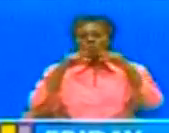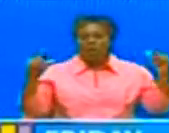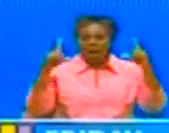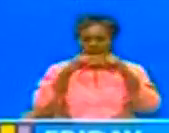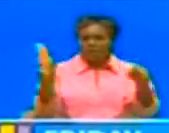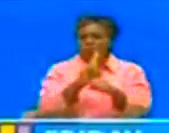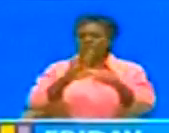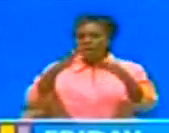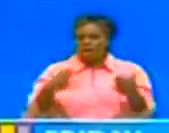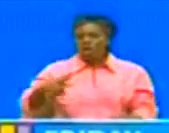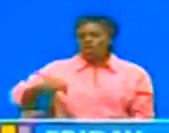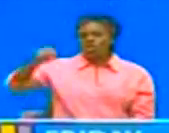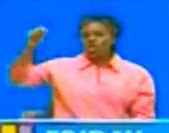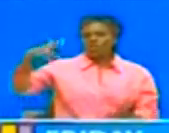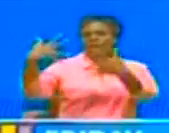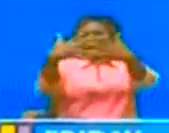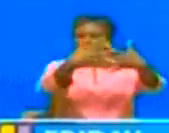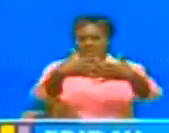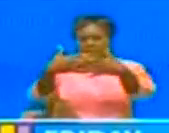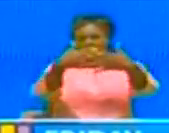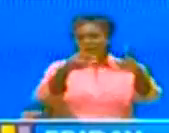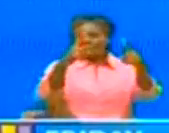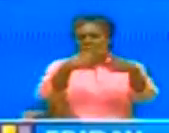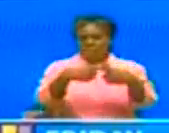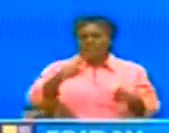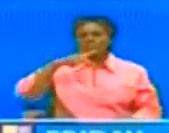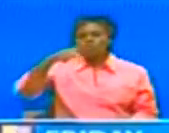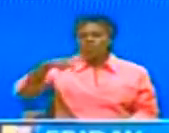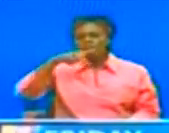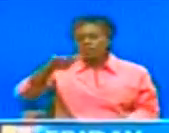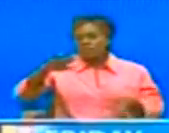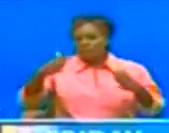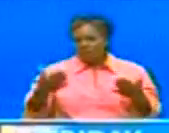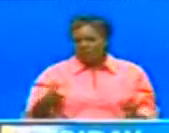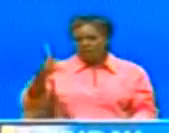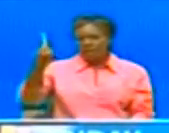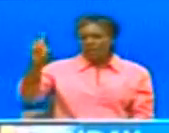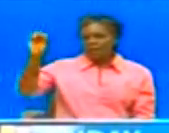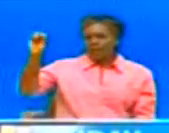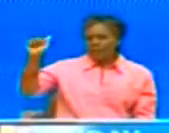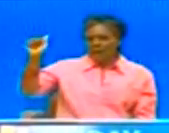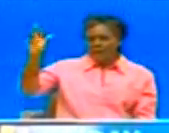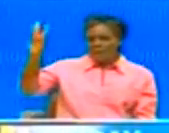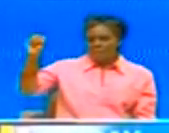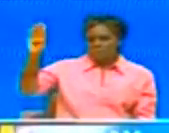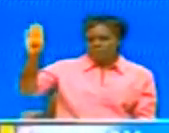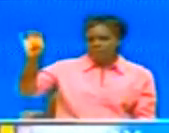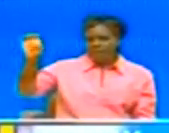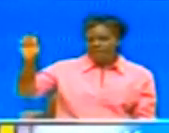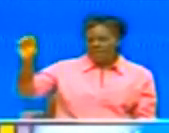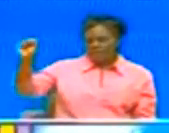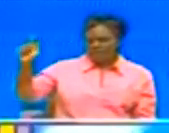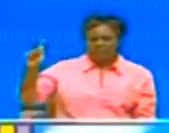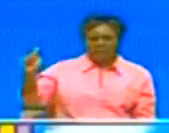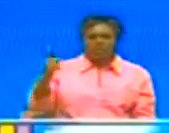commonly used by the North Americans, yes. Betty. Uh-huh. But the pronunciation is damnedest, uh-huh. Damnedest. Uh-huh. So you talk